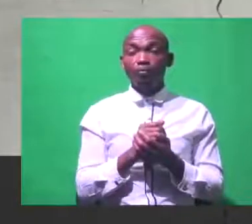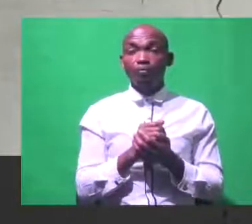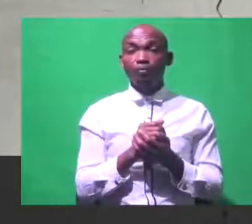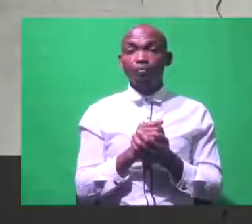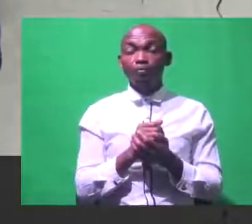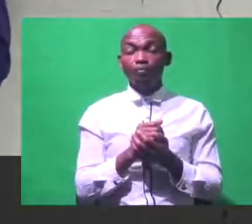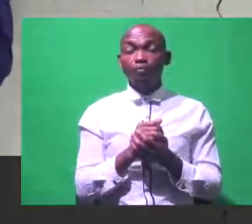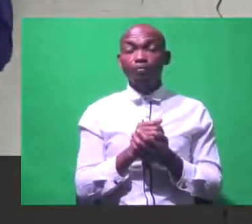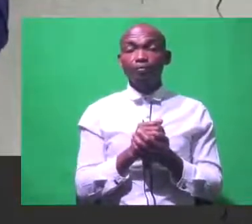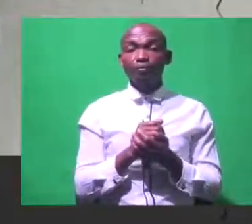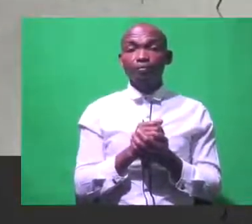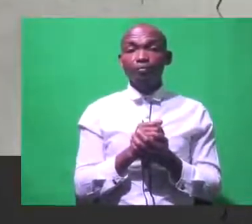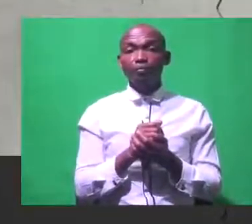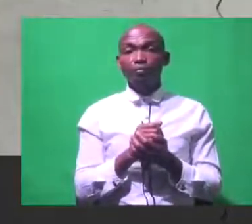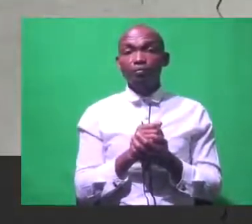of